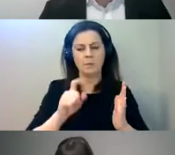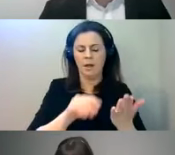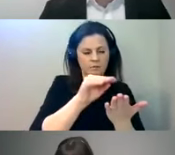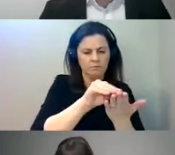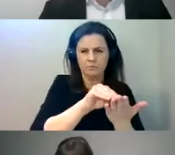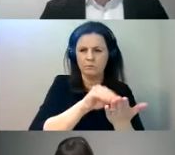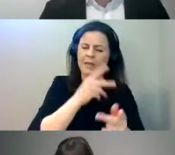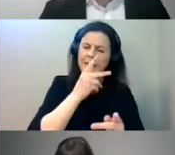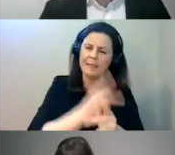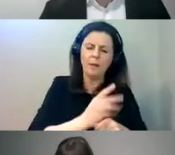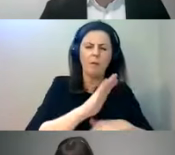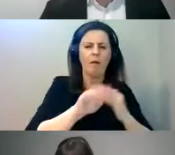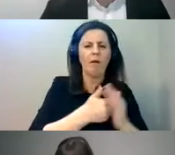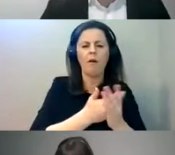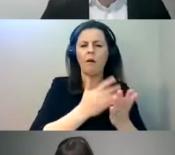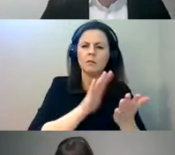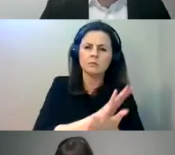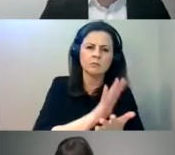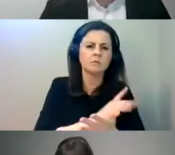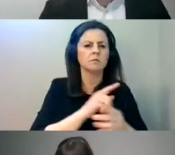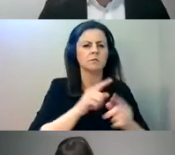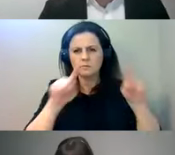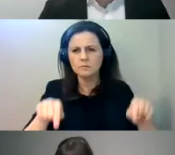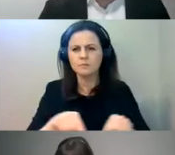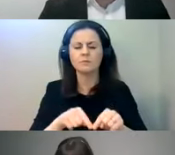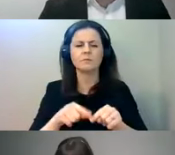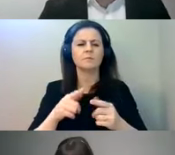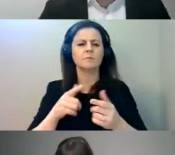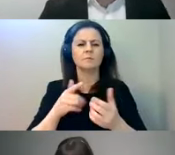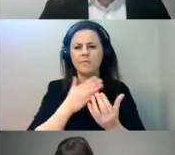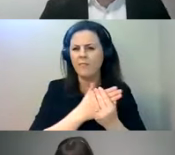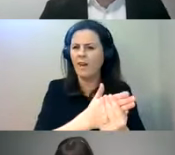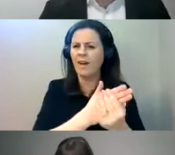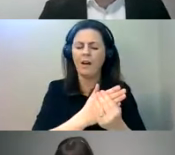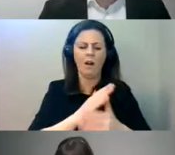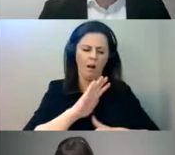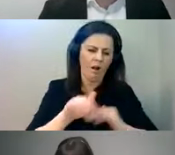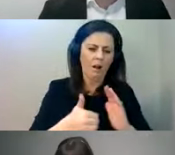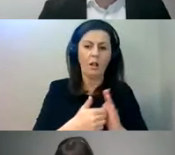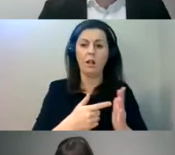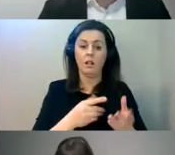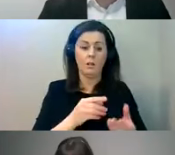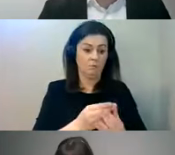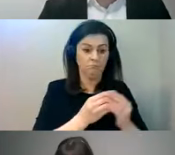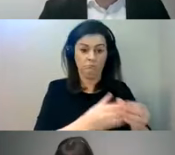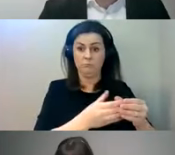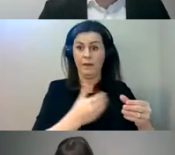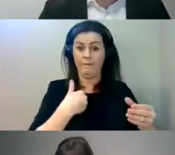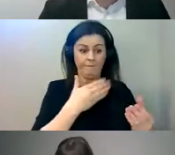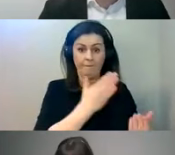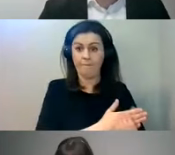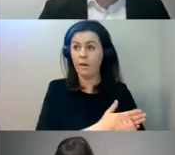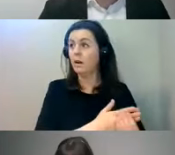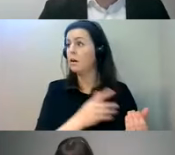all of the records and transactions setting out what they've done as the attorney. It'll make their life a lot easier if they're ever called